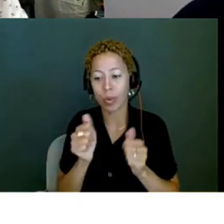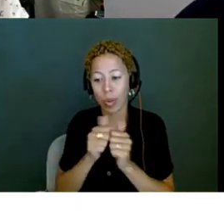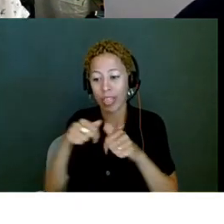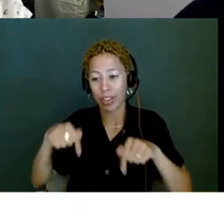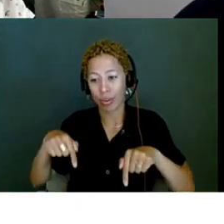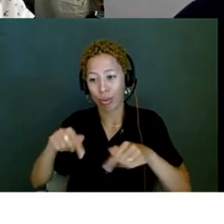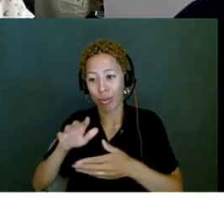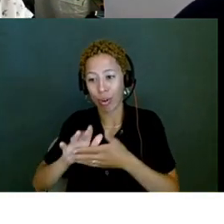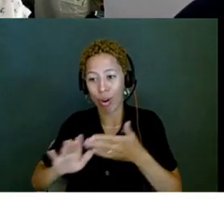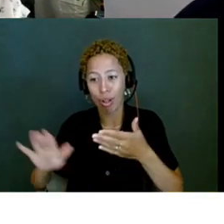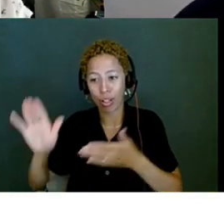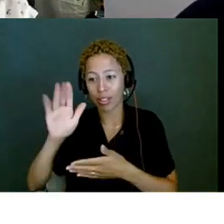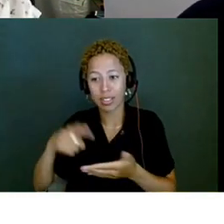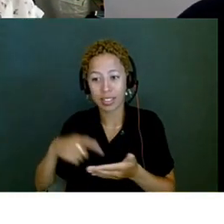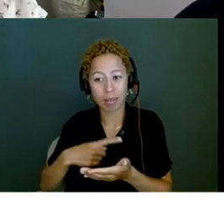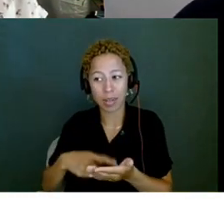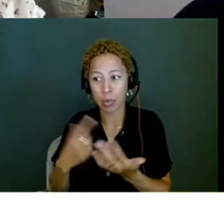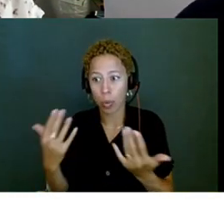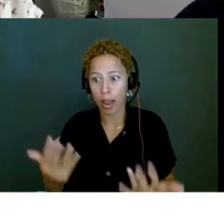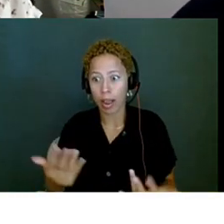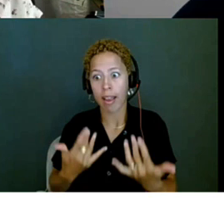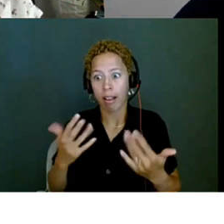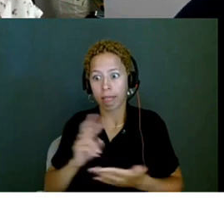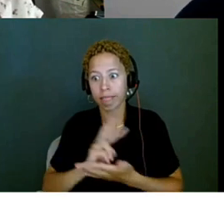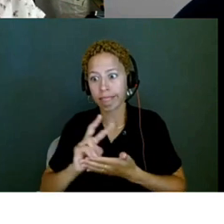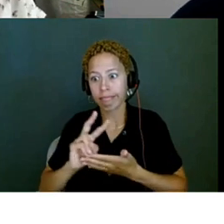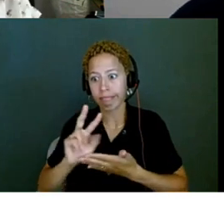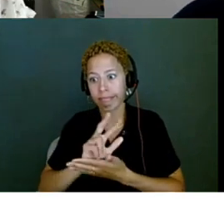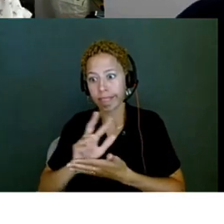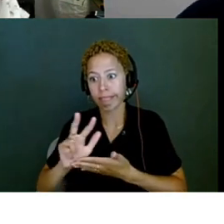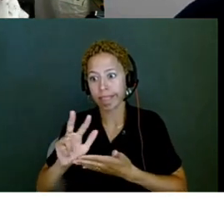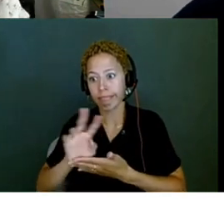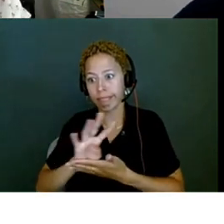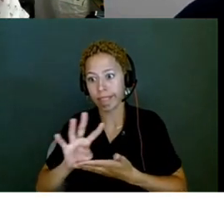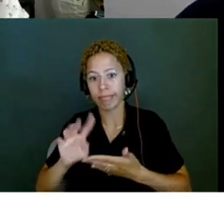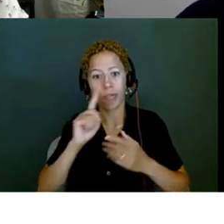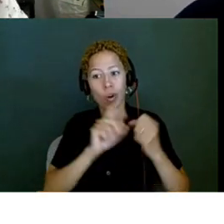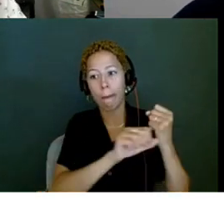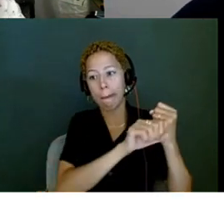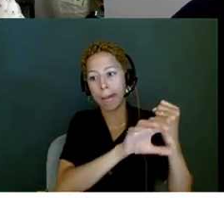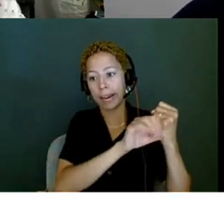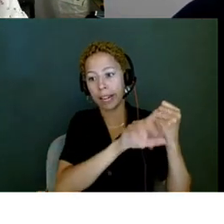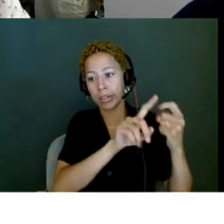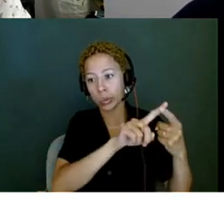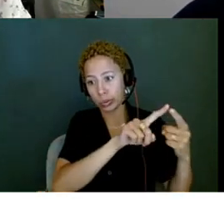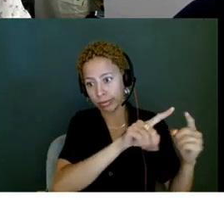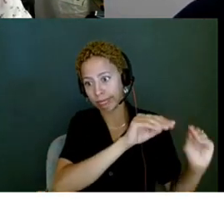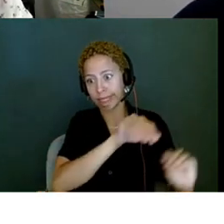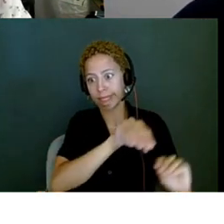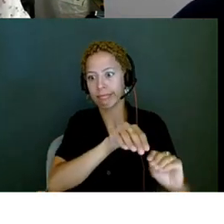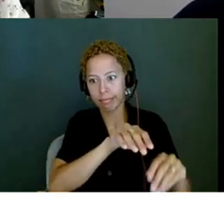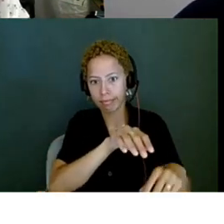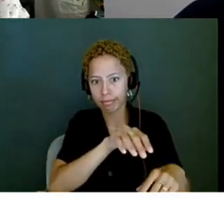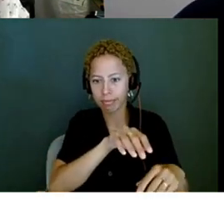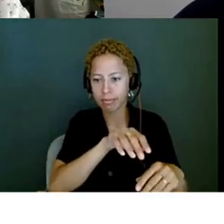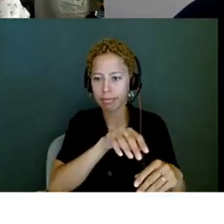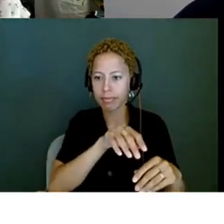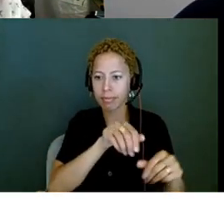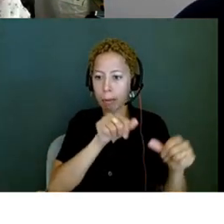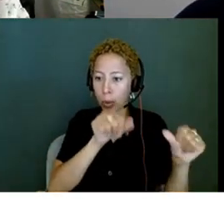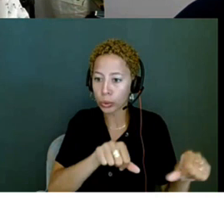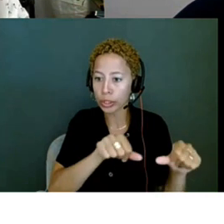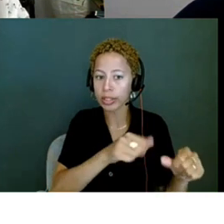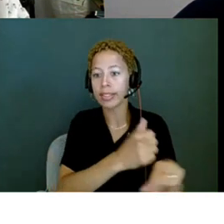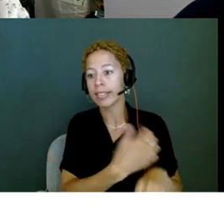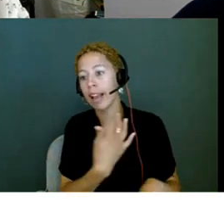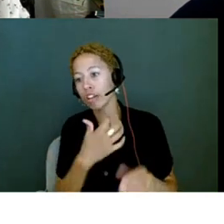you can be waiting for weeks for marketing to get their fingers on your posters. And then, they send you drafts and then you have to